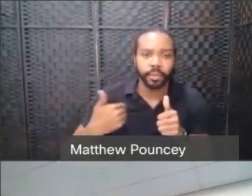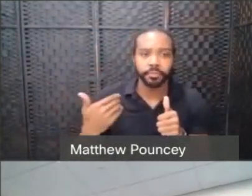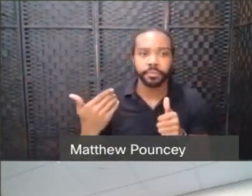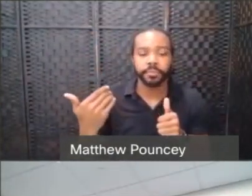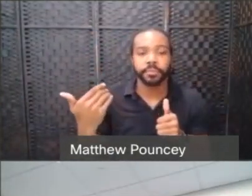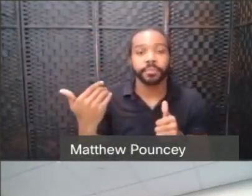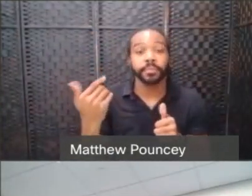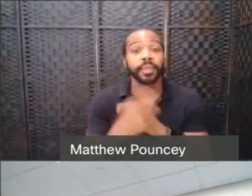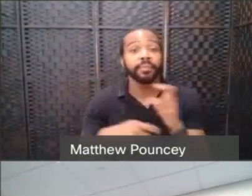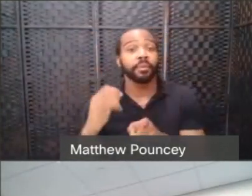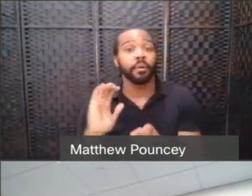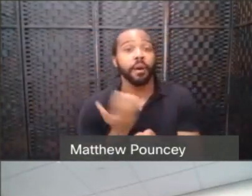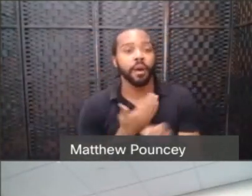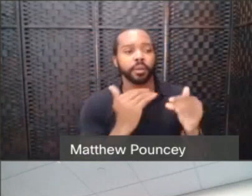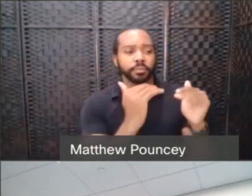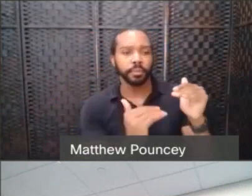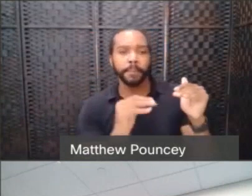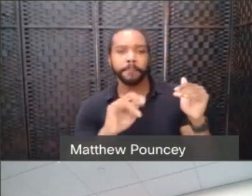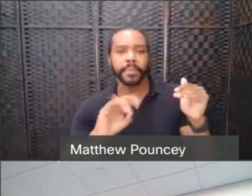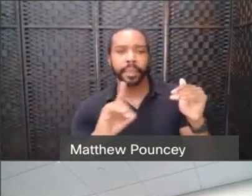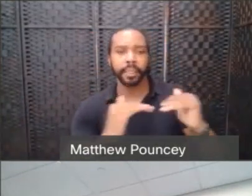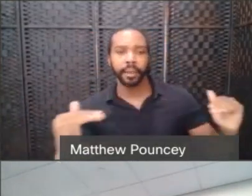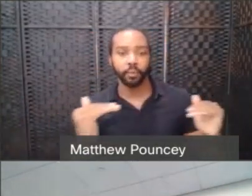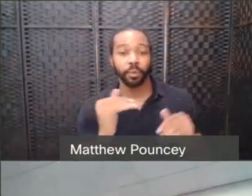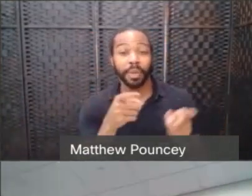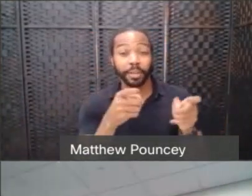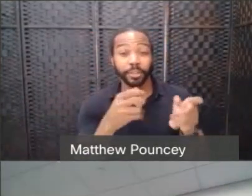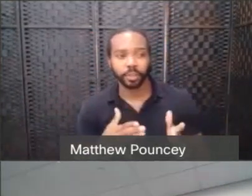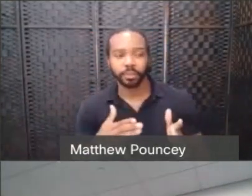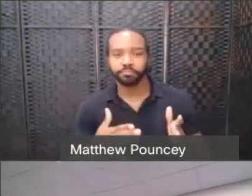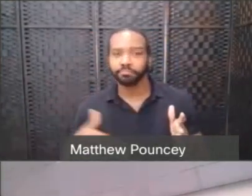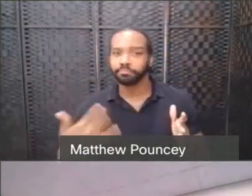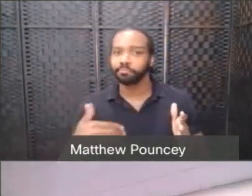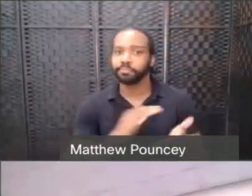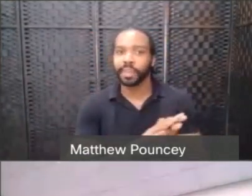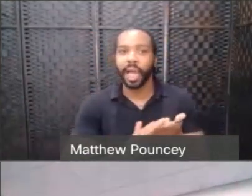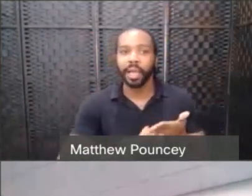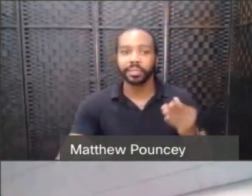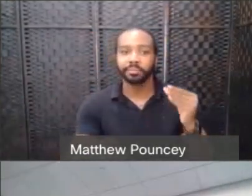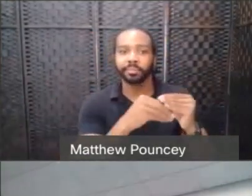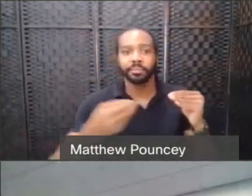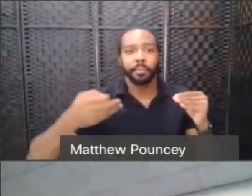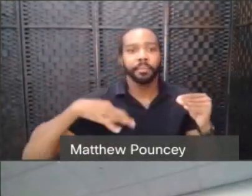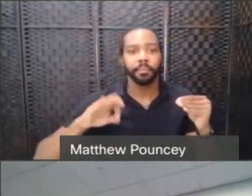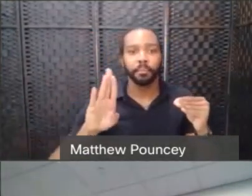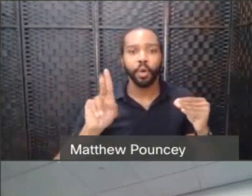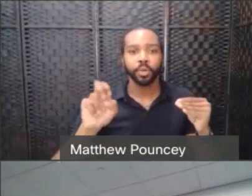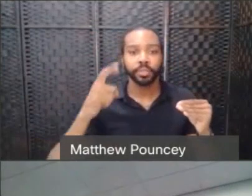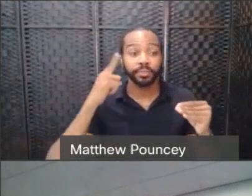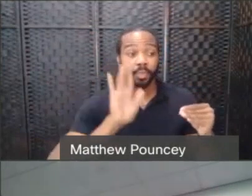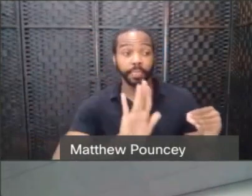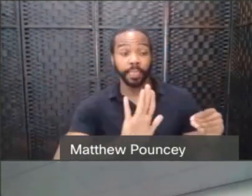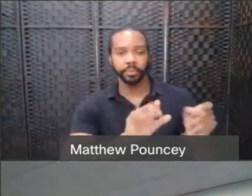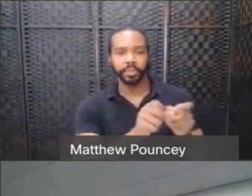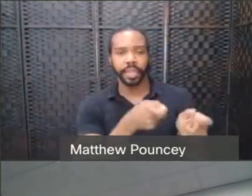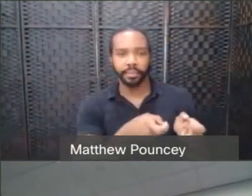giving our mid-level managers large bonuses for getting staff vaccinated, because we realized,